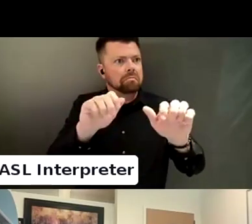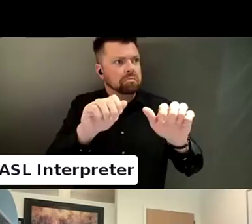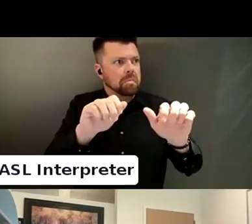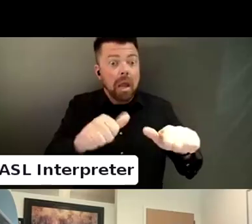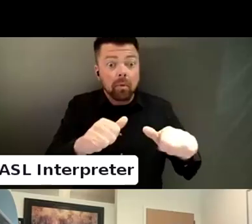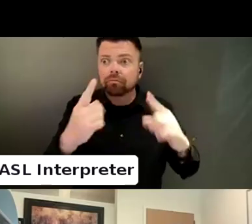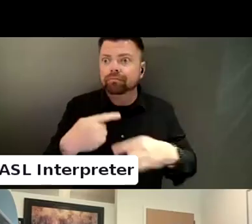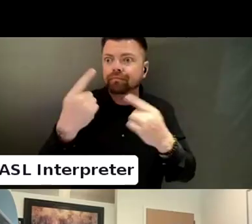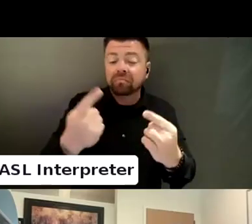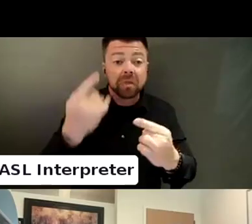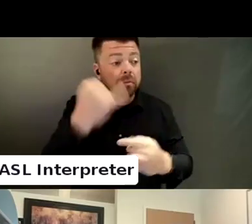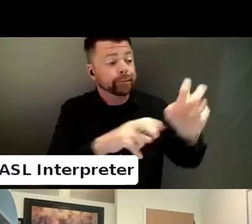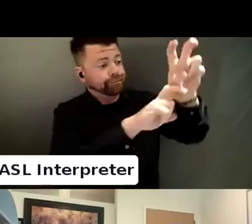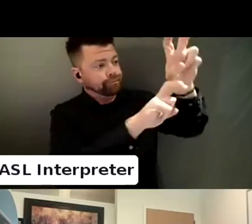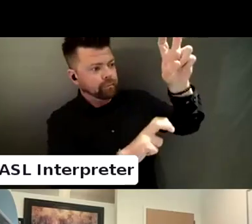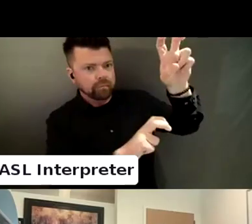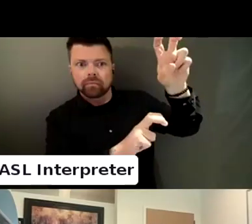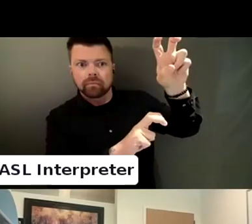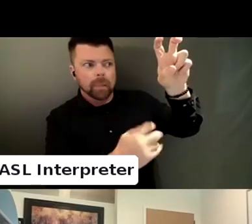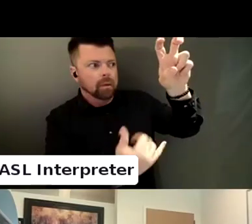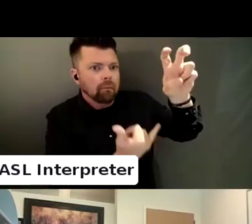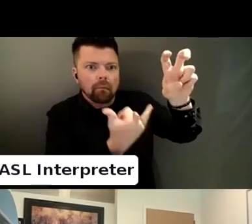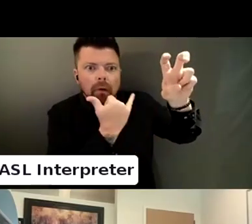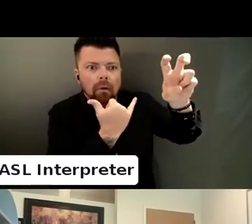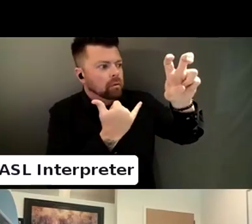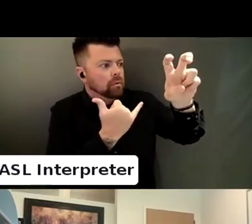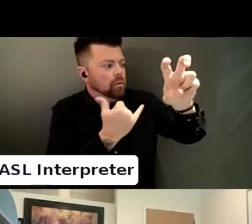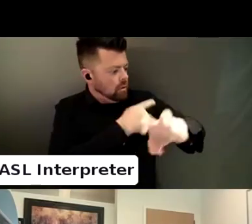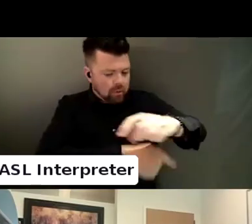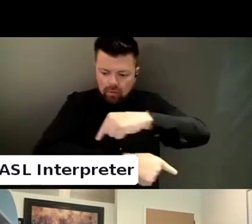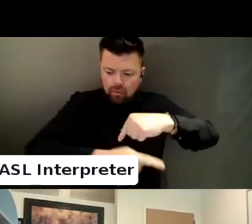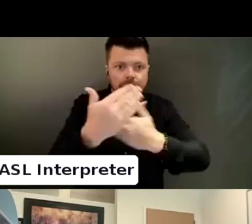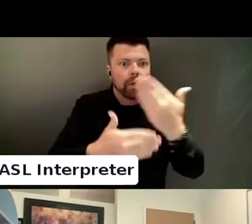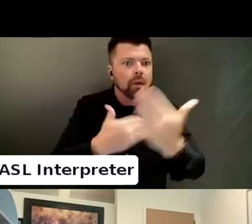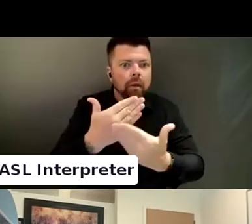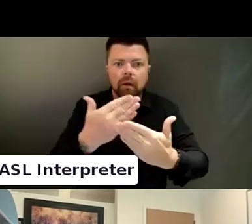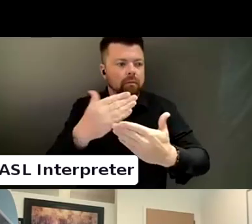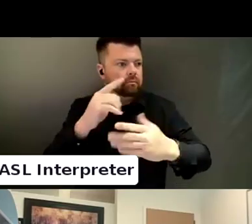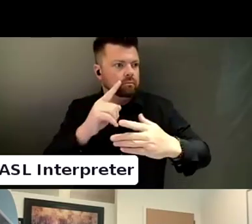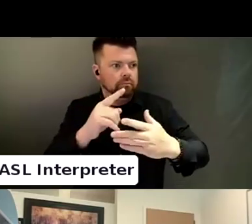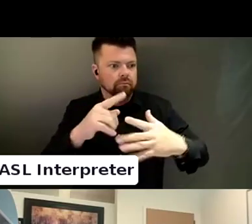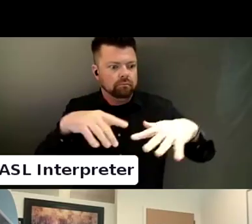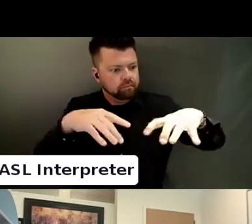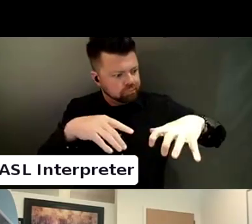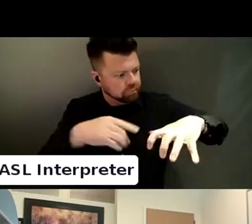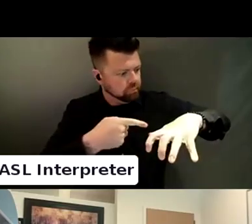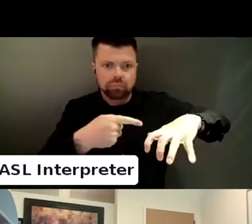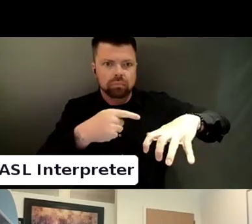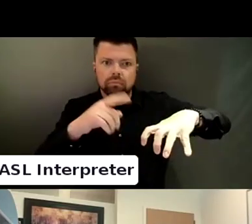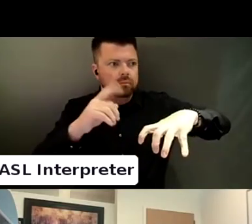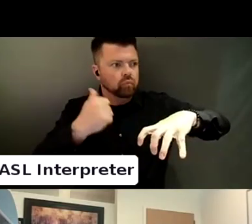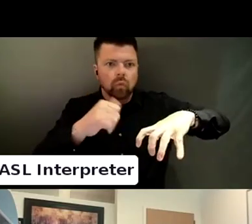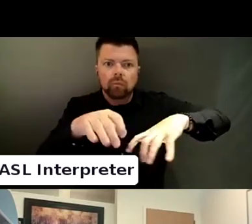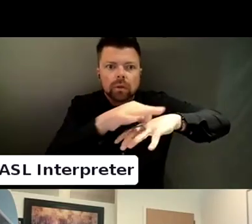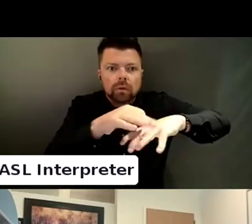they may have cervical spinal cord injury, may be unable to move their arm or hand, as they think about moving their own arm or hand, they've been